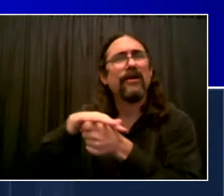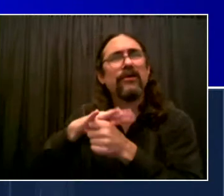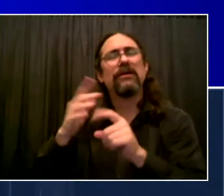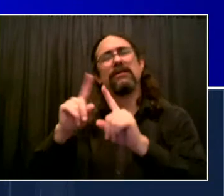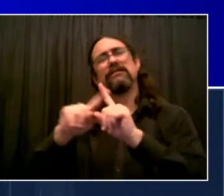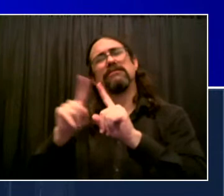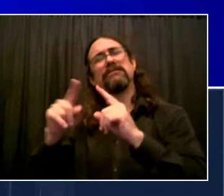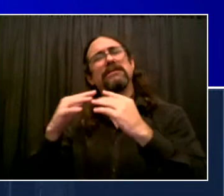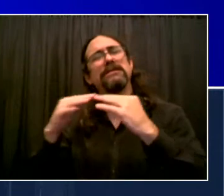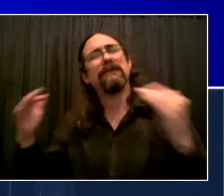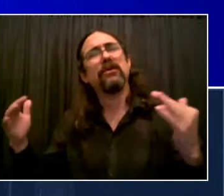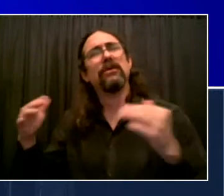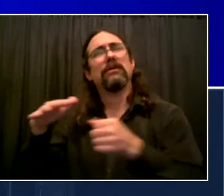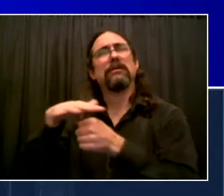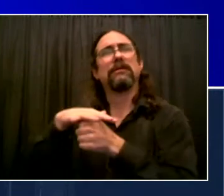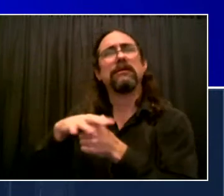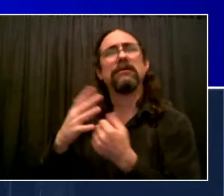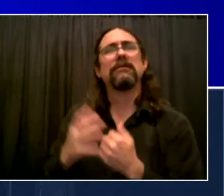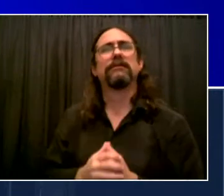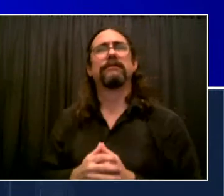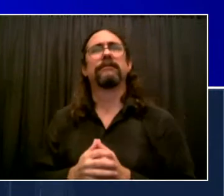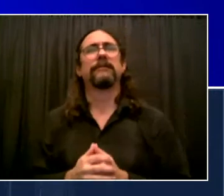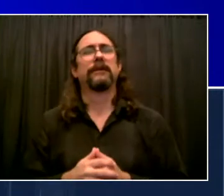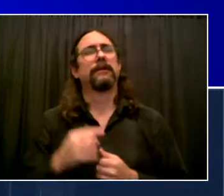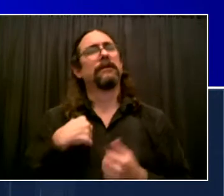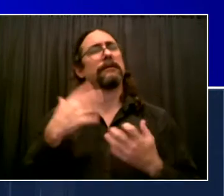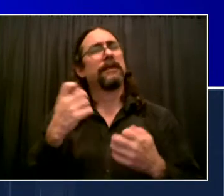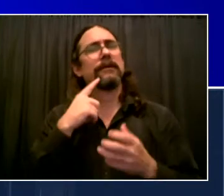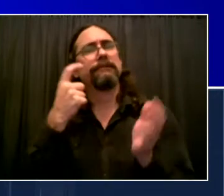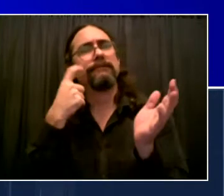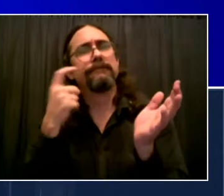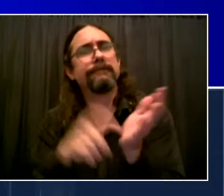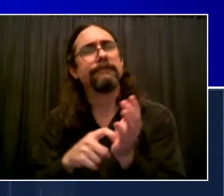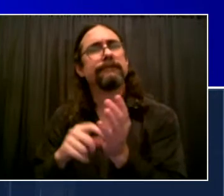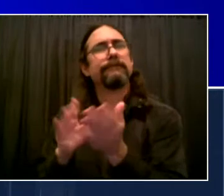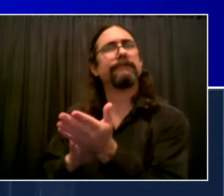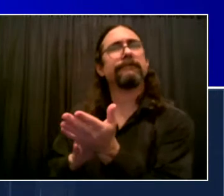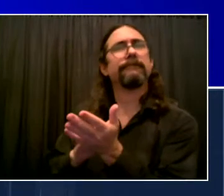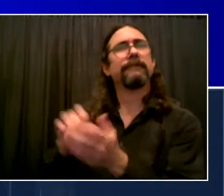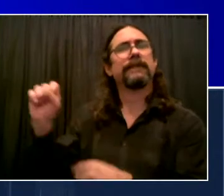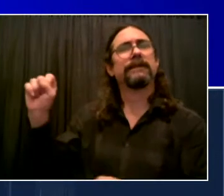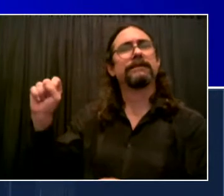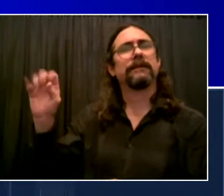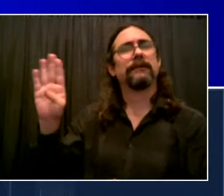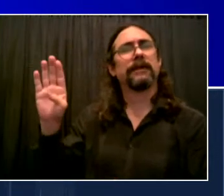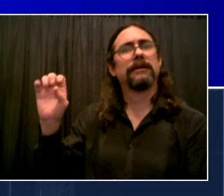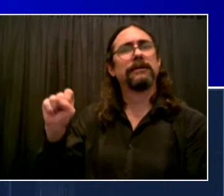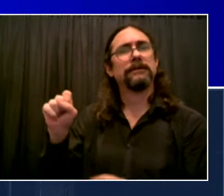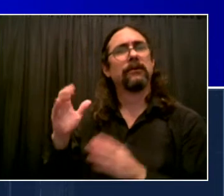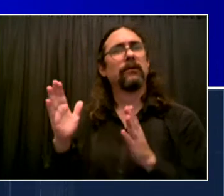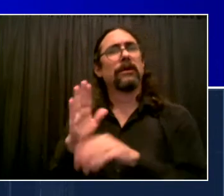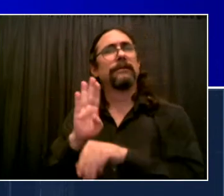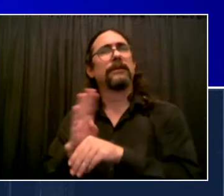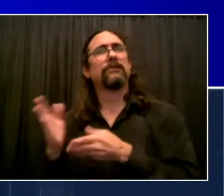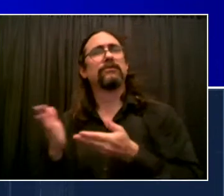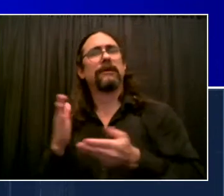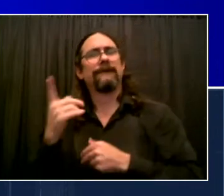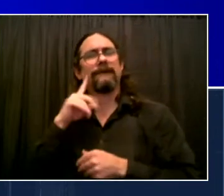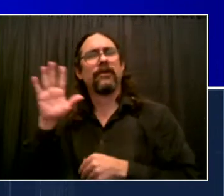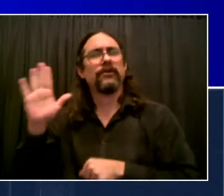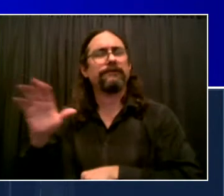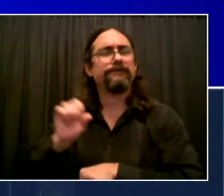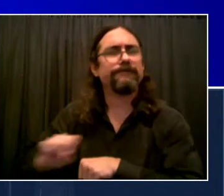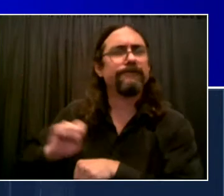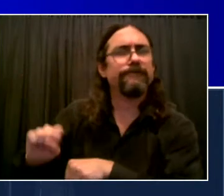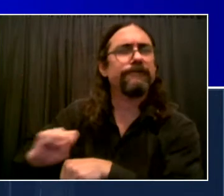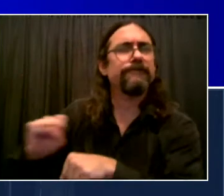city was there for them. And because that work was done to get things ready right to begin with, we've seen the launch of Key to NYC go very,